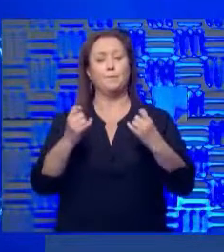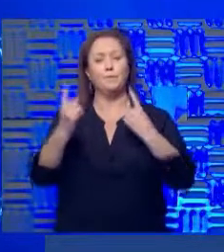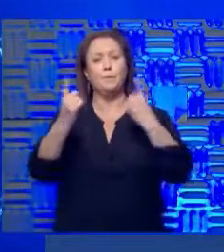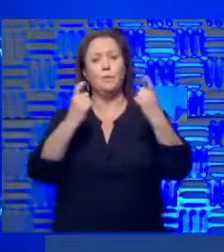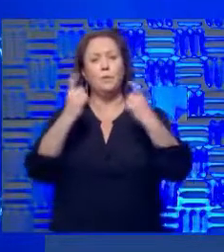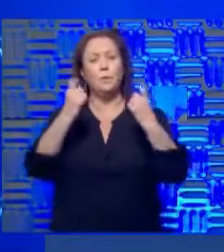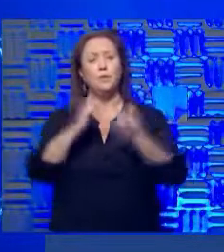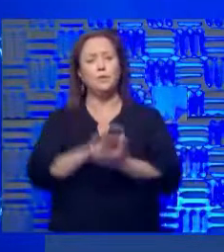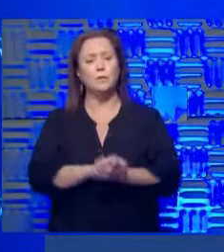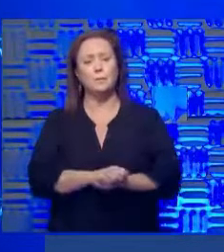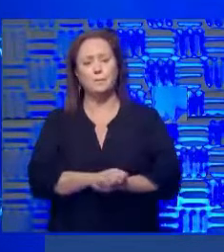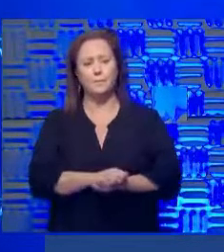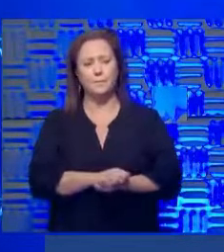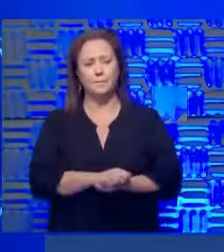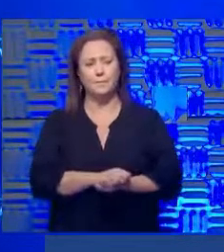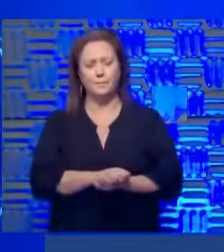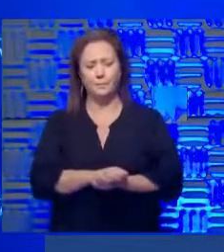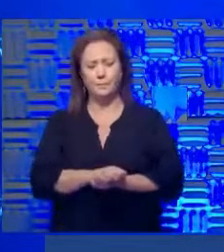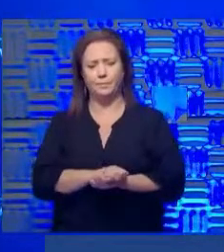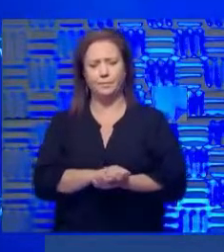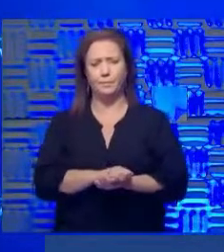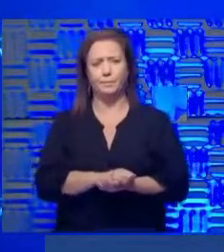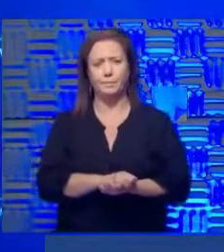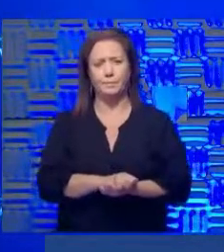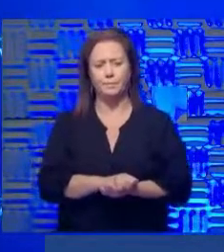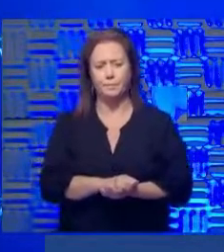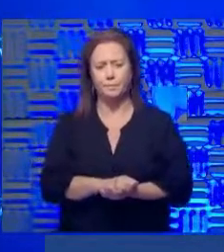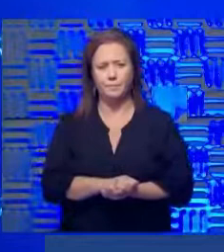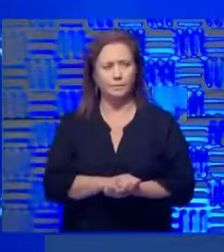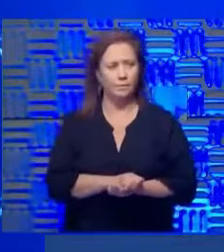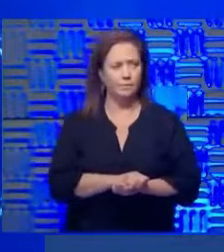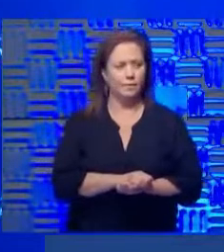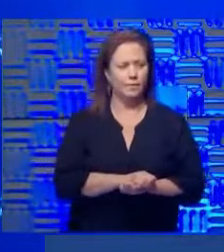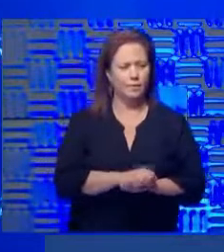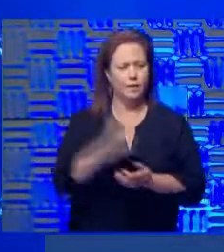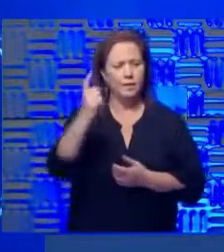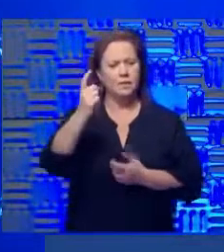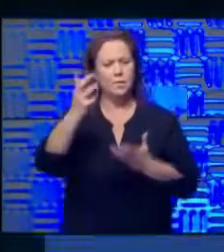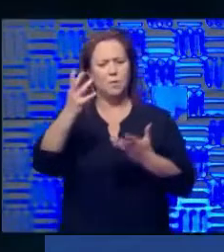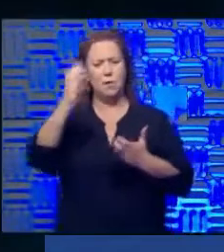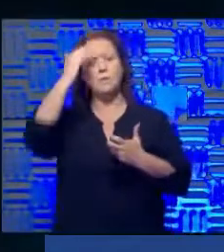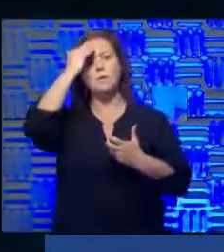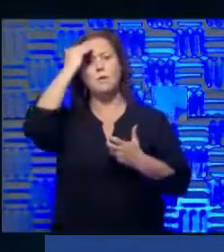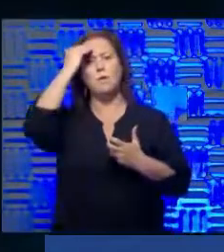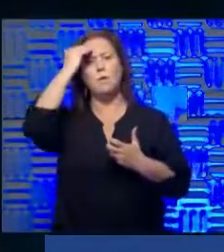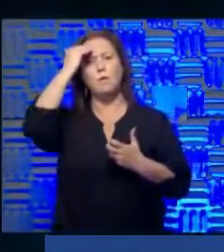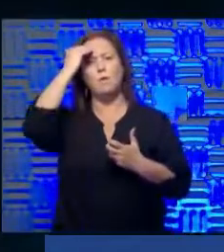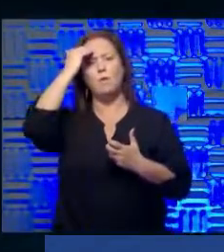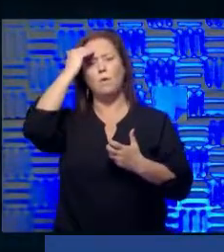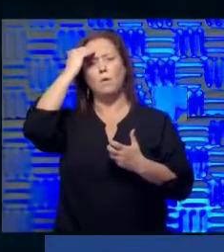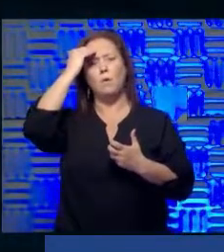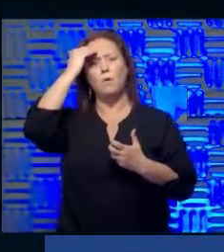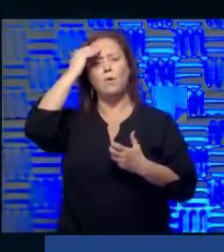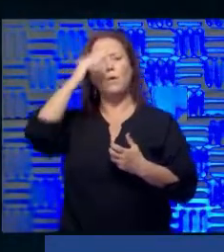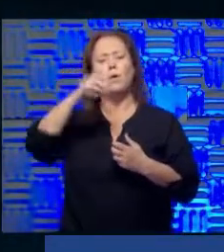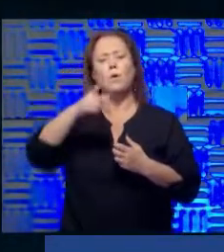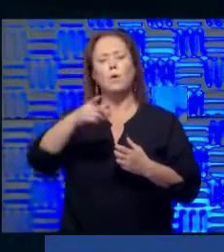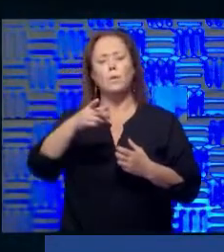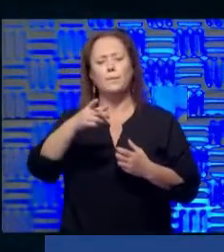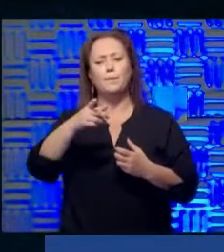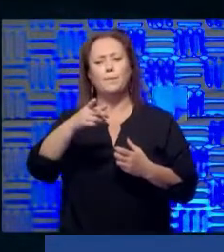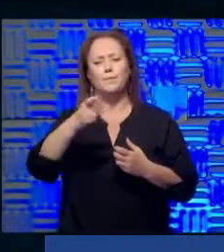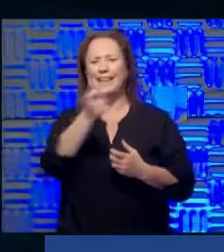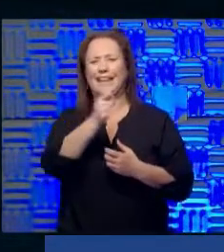out there? Yeah, I haven't. Somebody wanted to know if there was